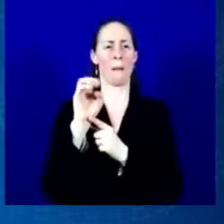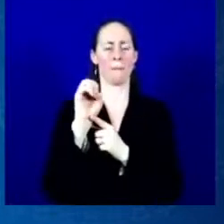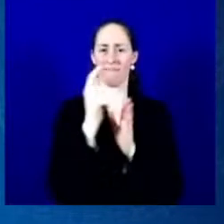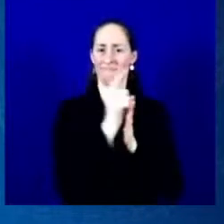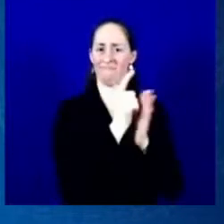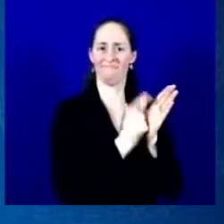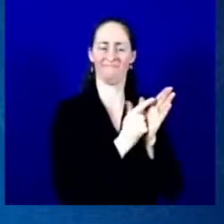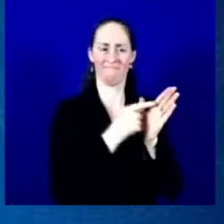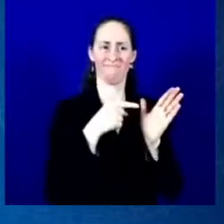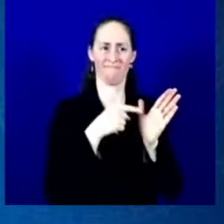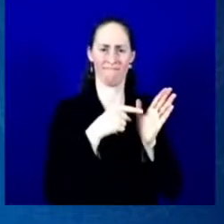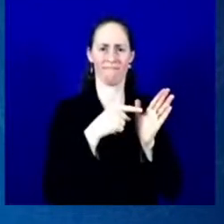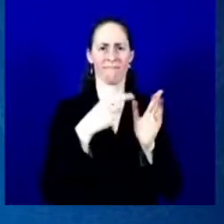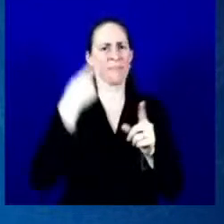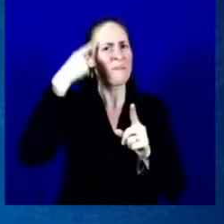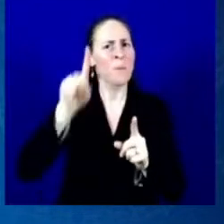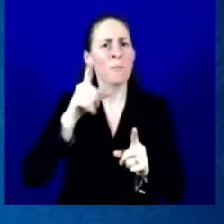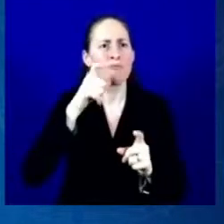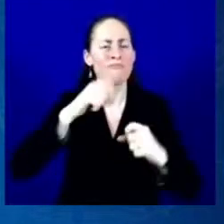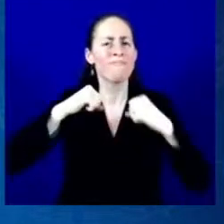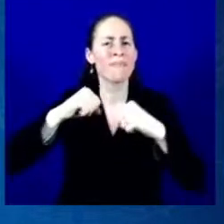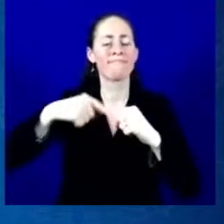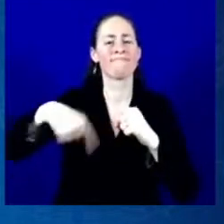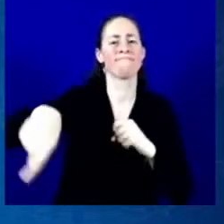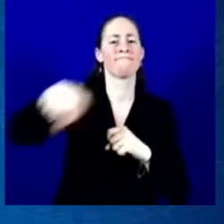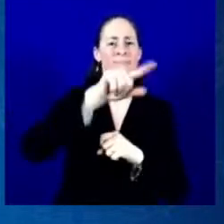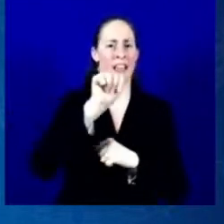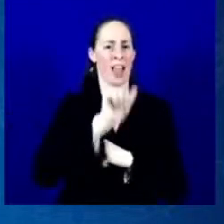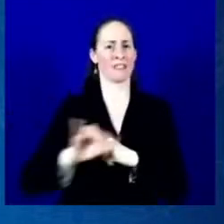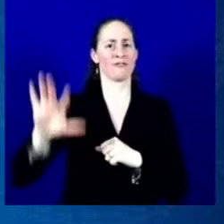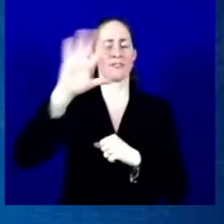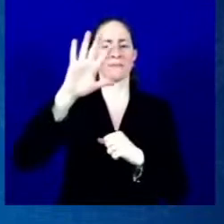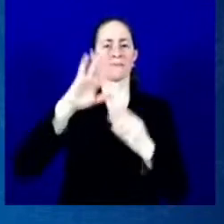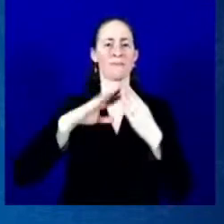You acted decisively.